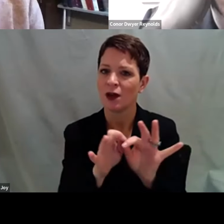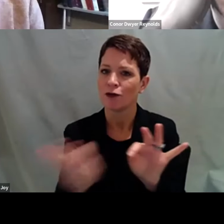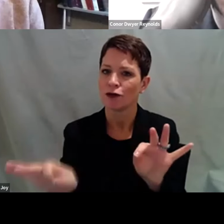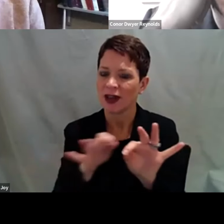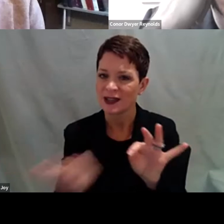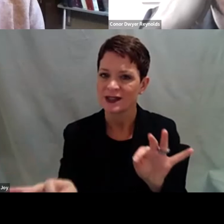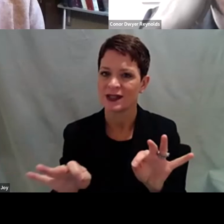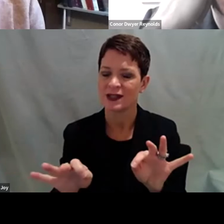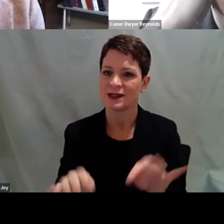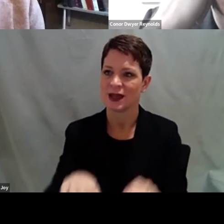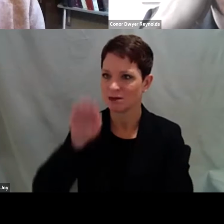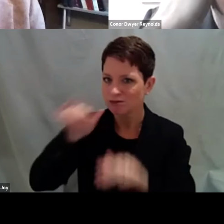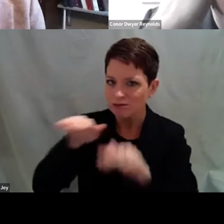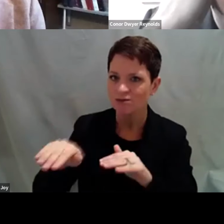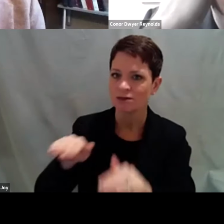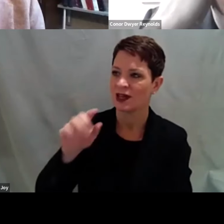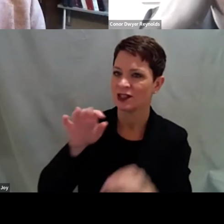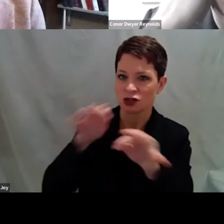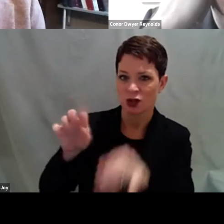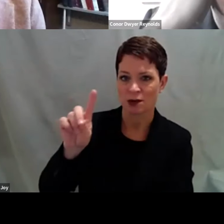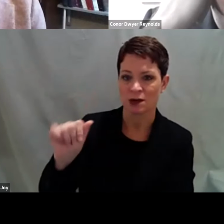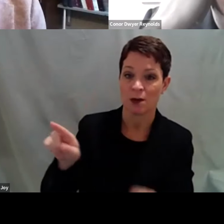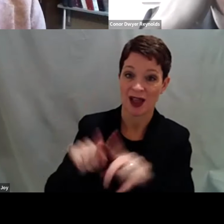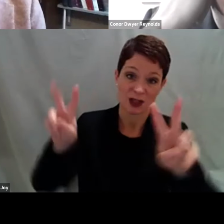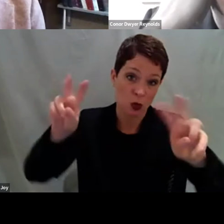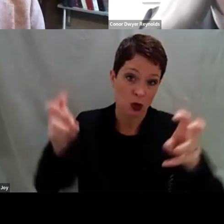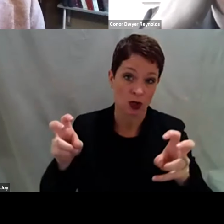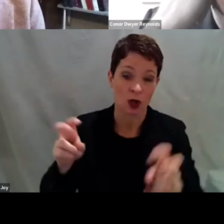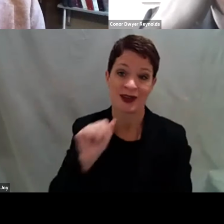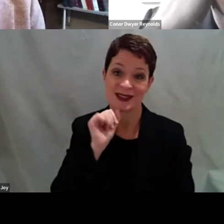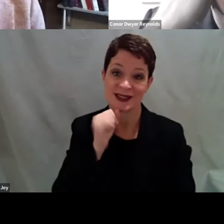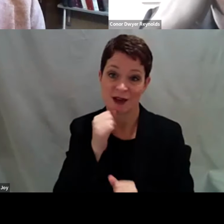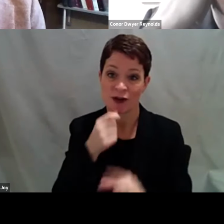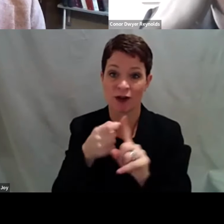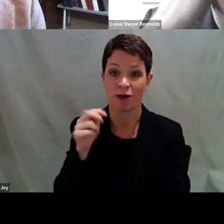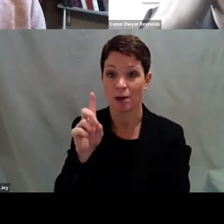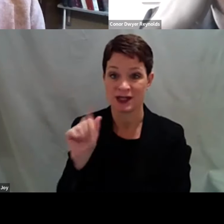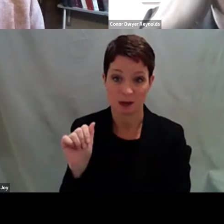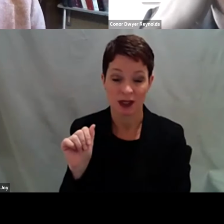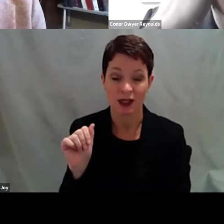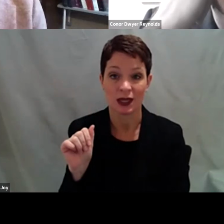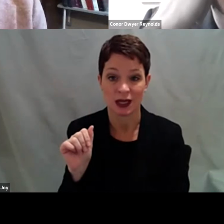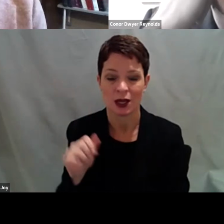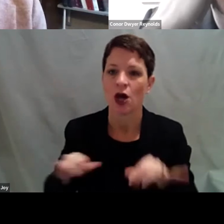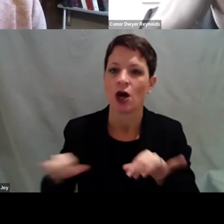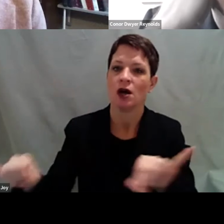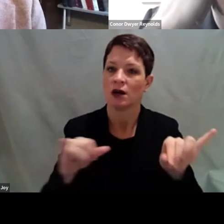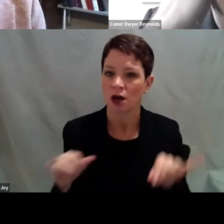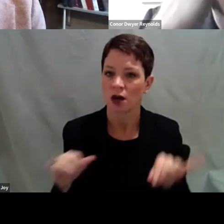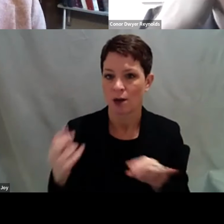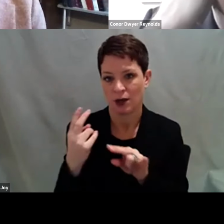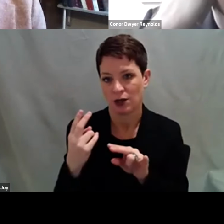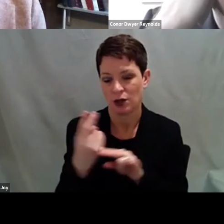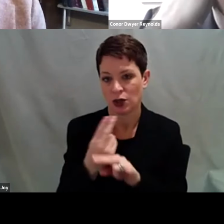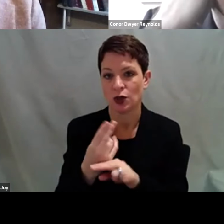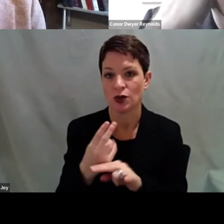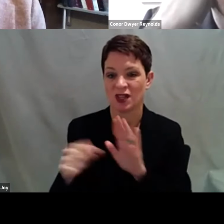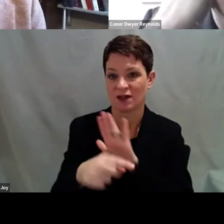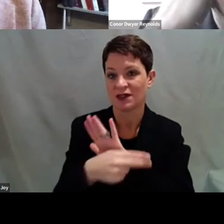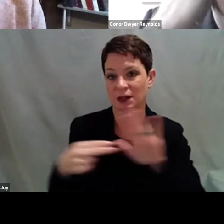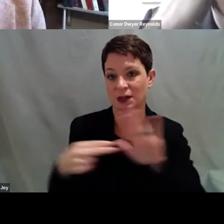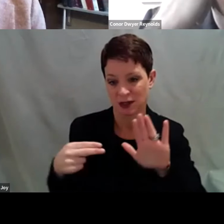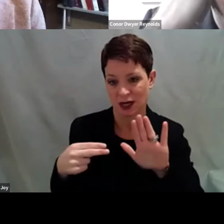pleadings describing disabled people as quote unquote suffering from disabilities are common uses of